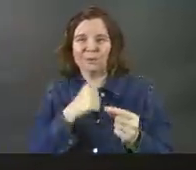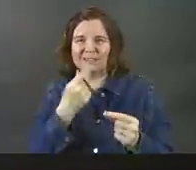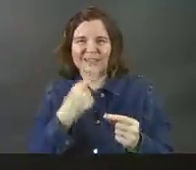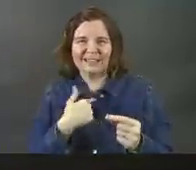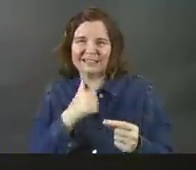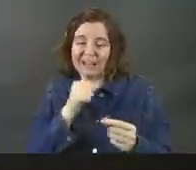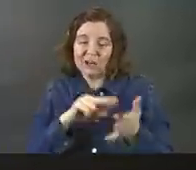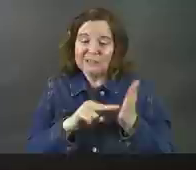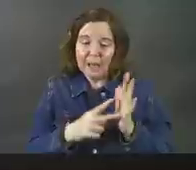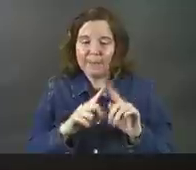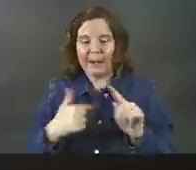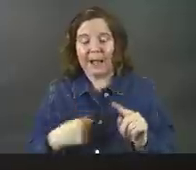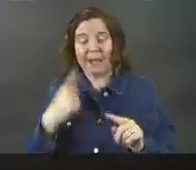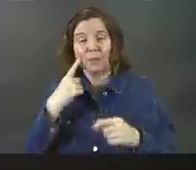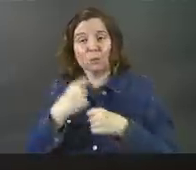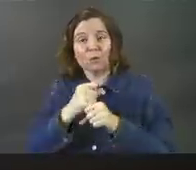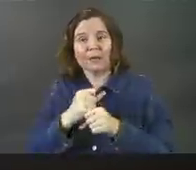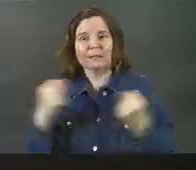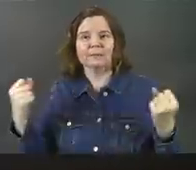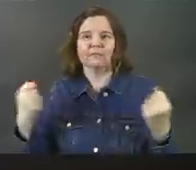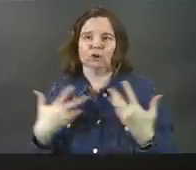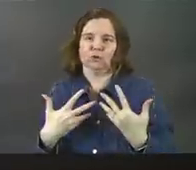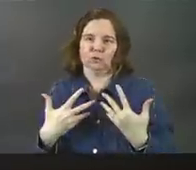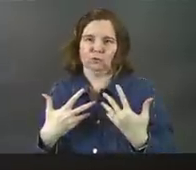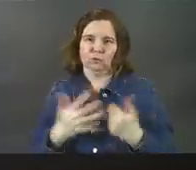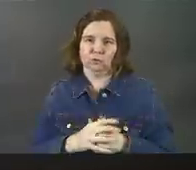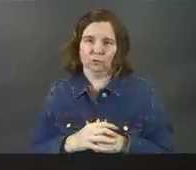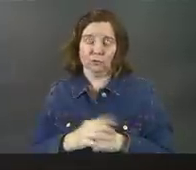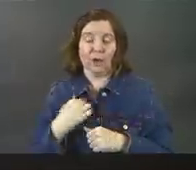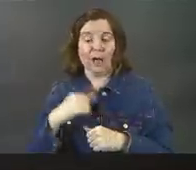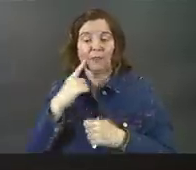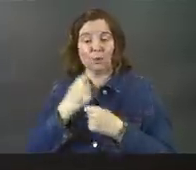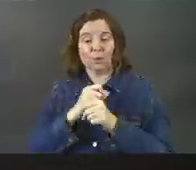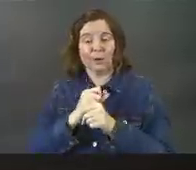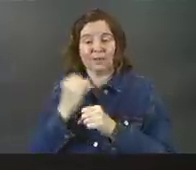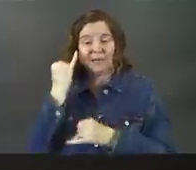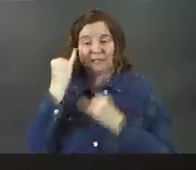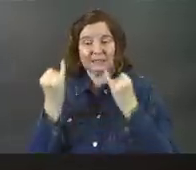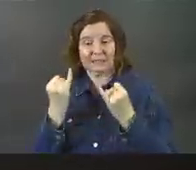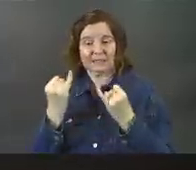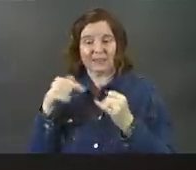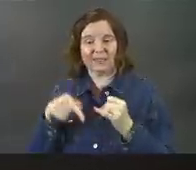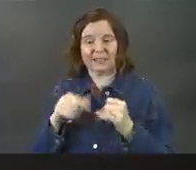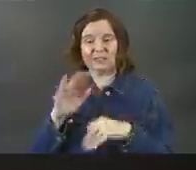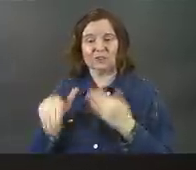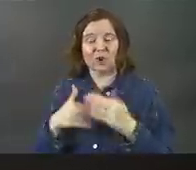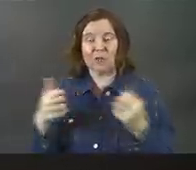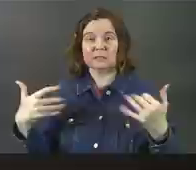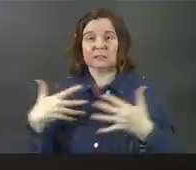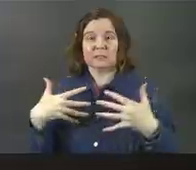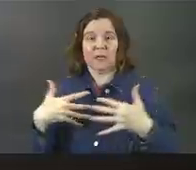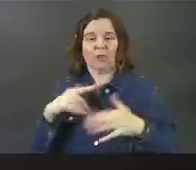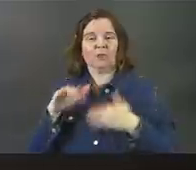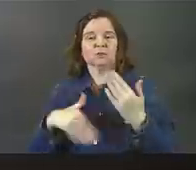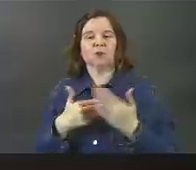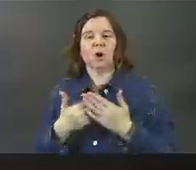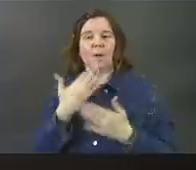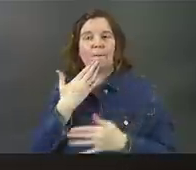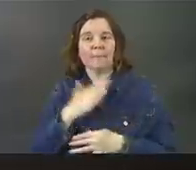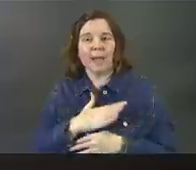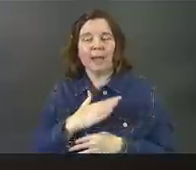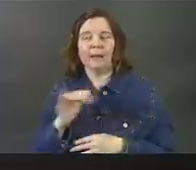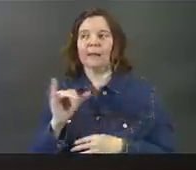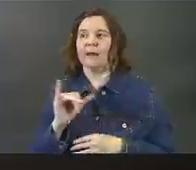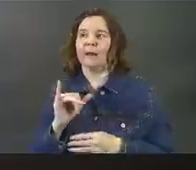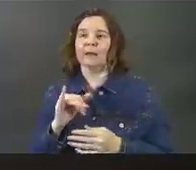this, it's not our intention, but I think what we create is fear. I think we create this idea of, this is all scary, this is all bad.